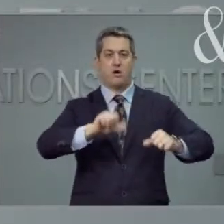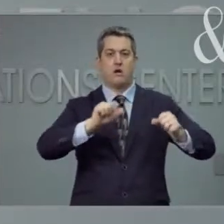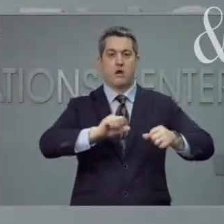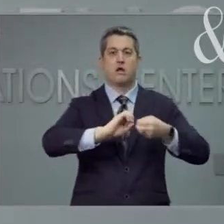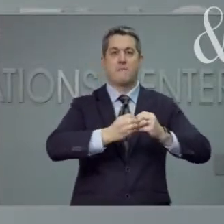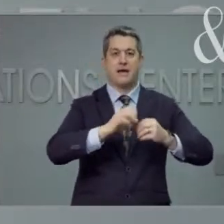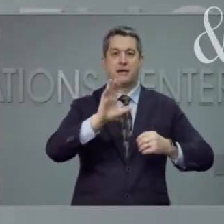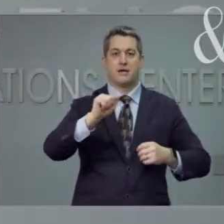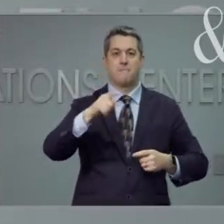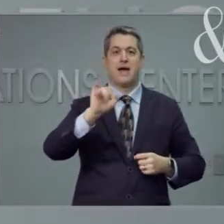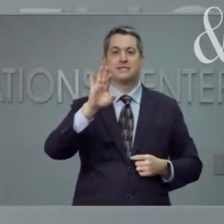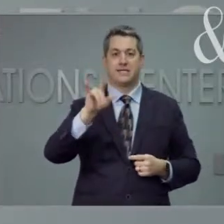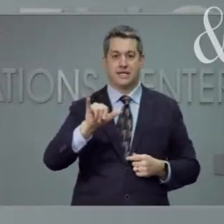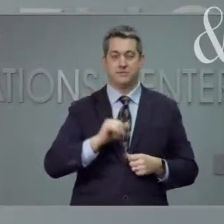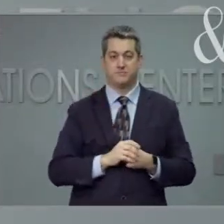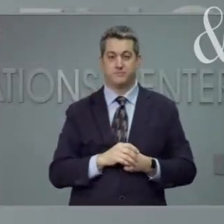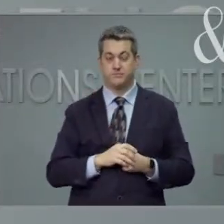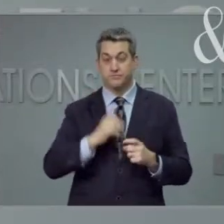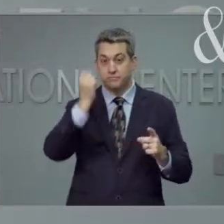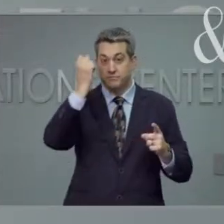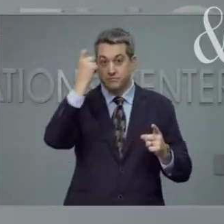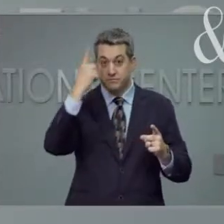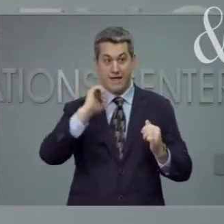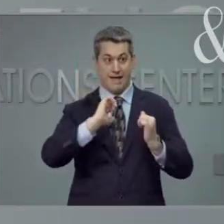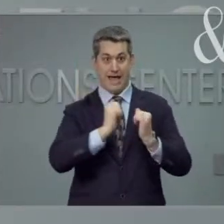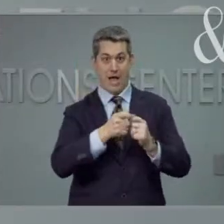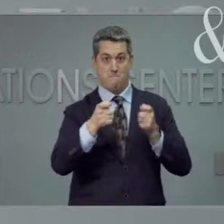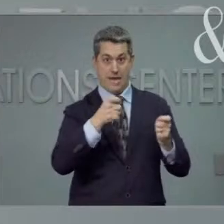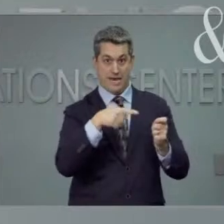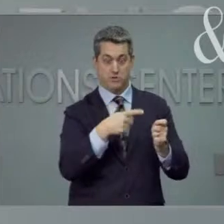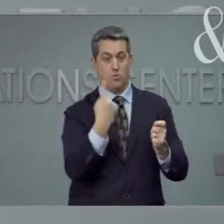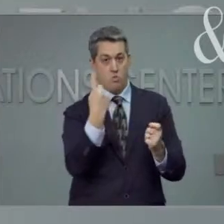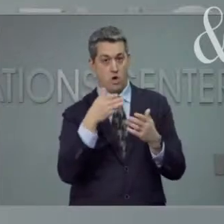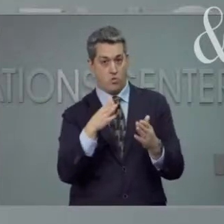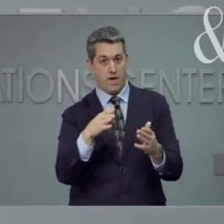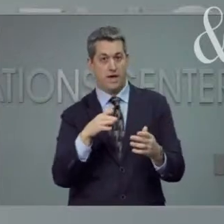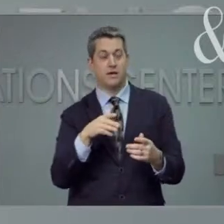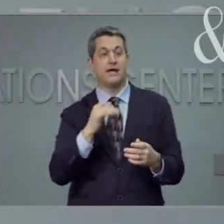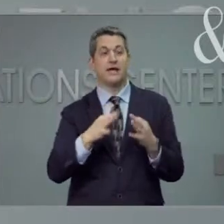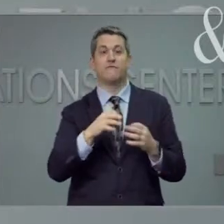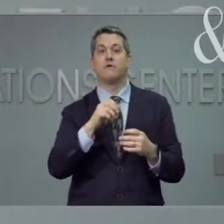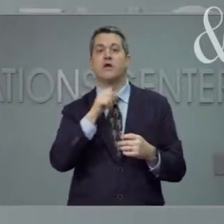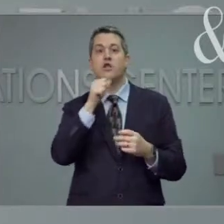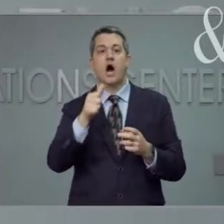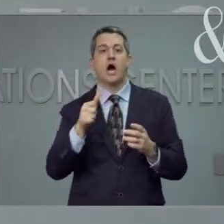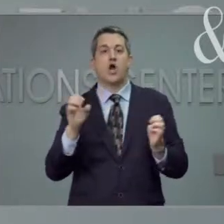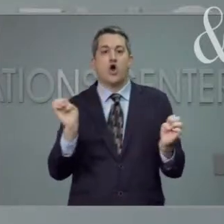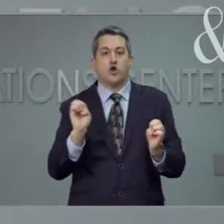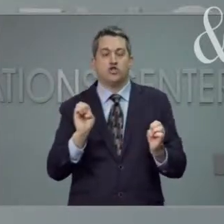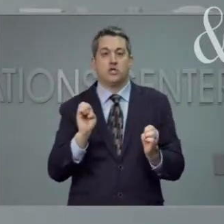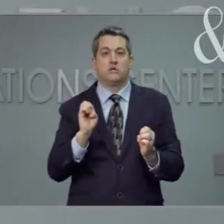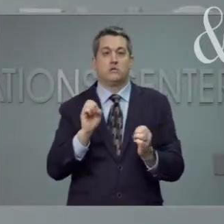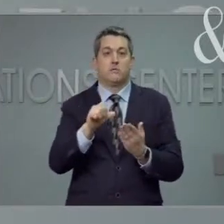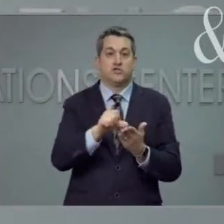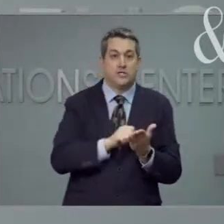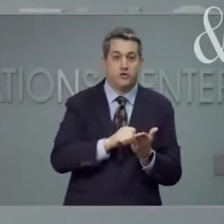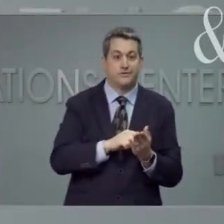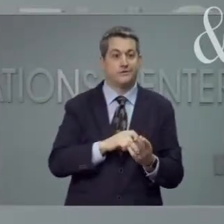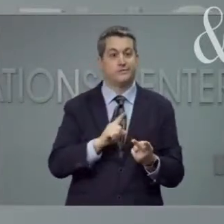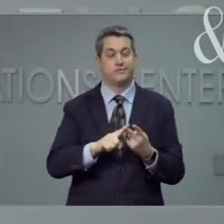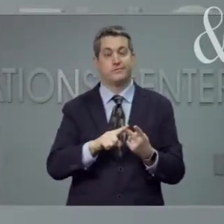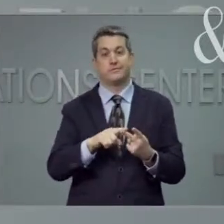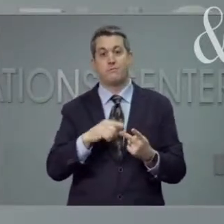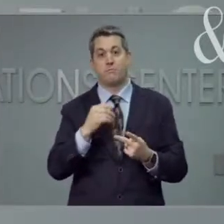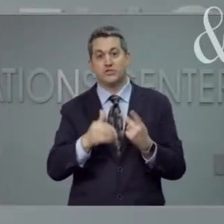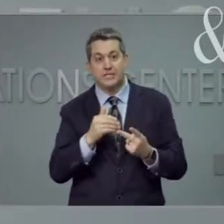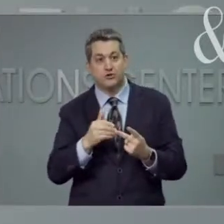are decreasing the number of elective or non-urgent procedures or surgeries that they're doing so that